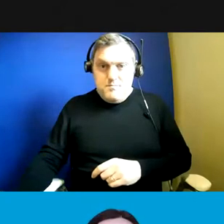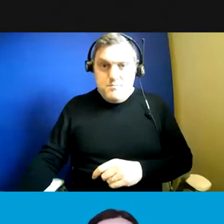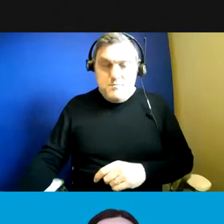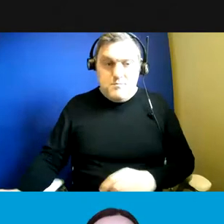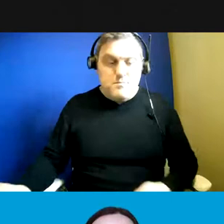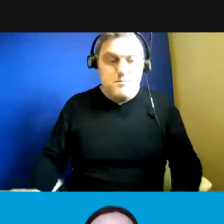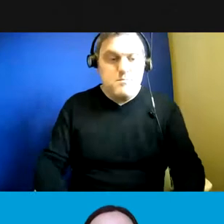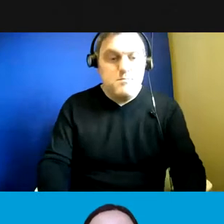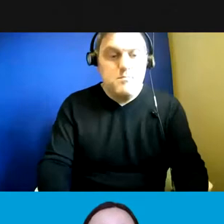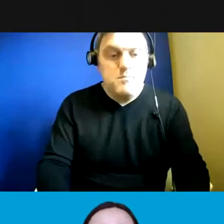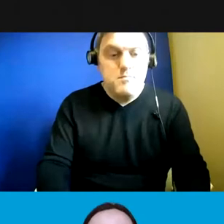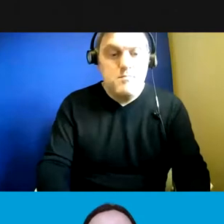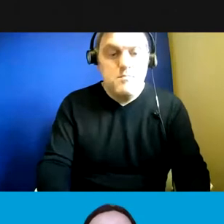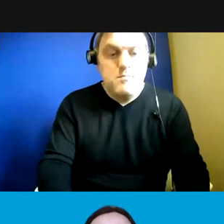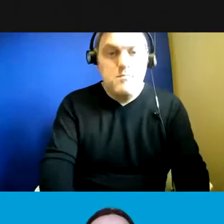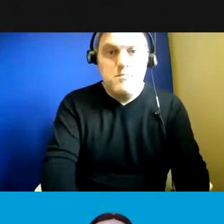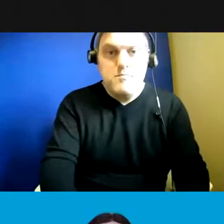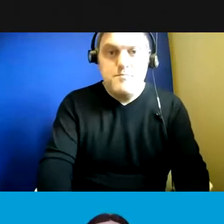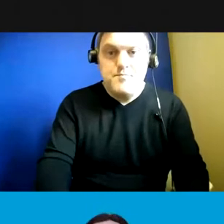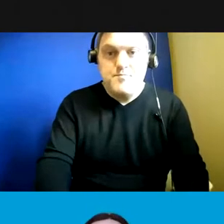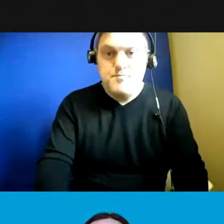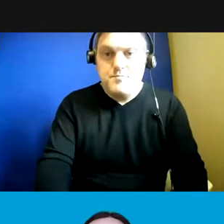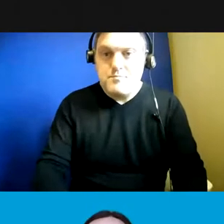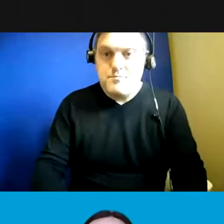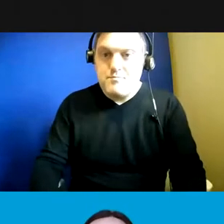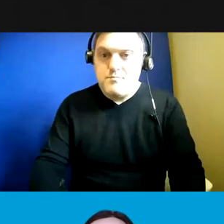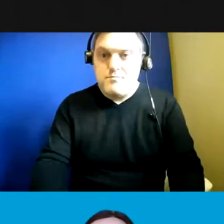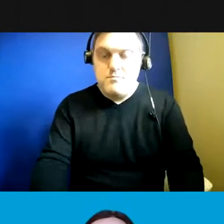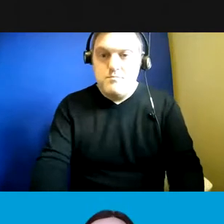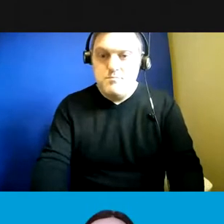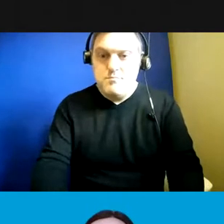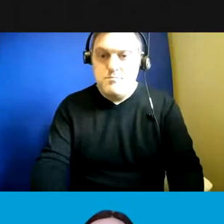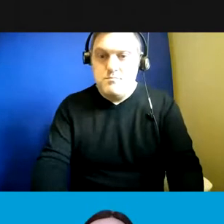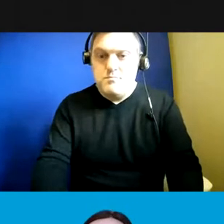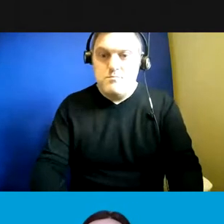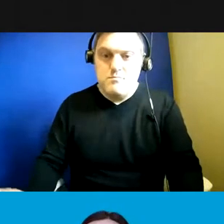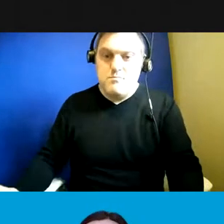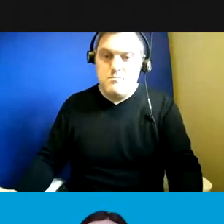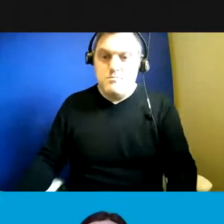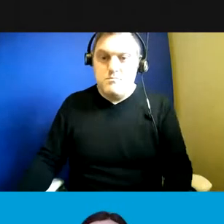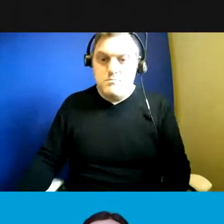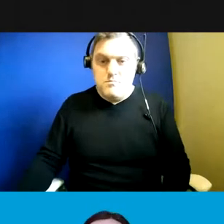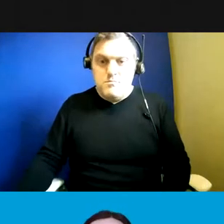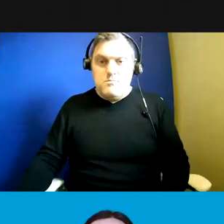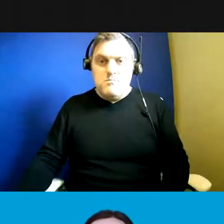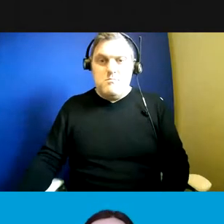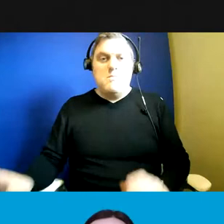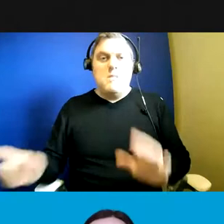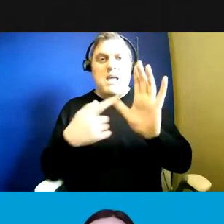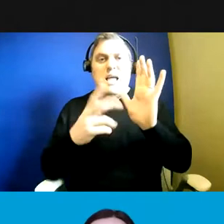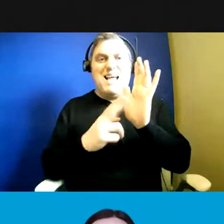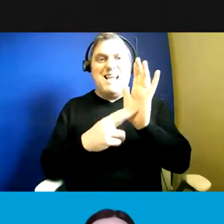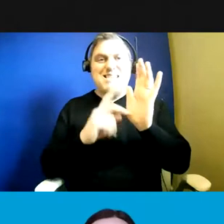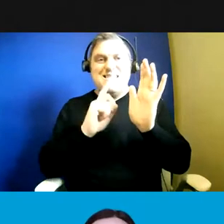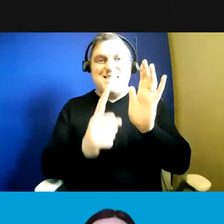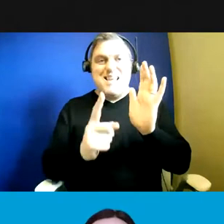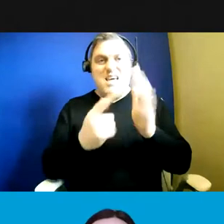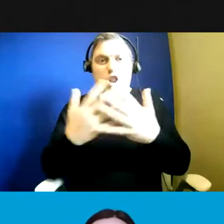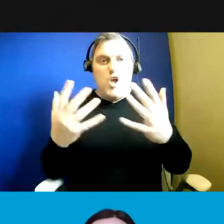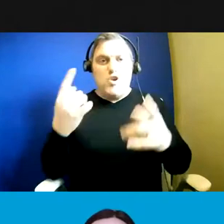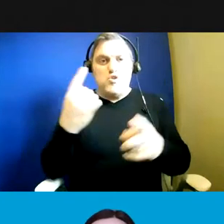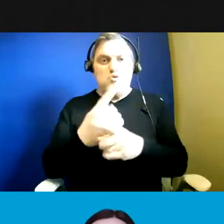move on to Anne's question. Is that all right, Miriam? I don't know if you want to put in the chat box. Anne said lots of patients report severe